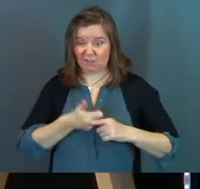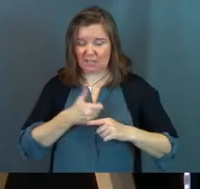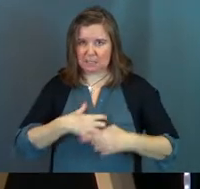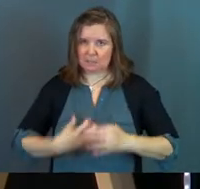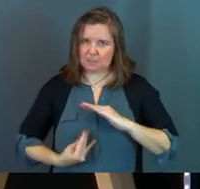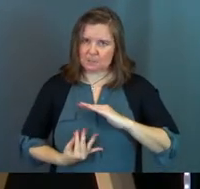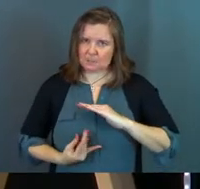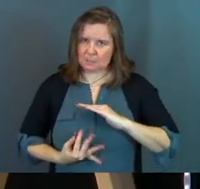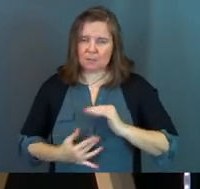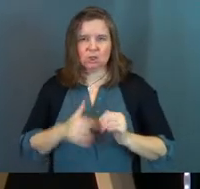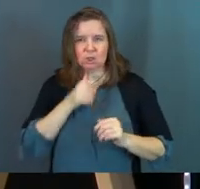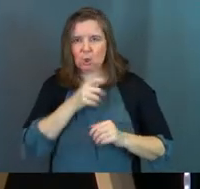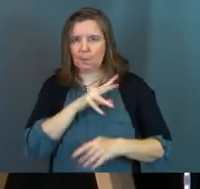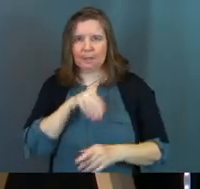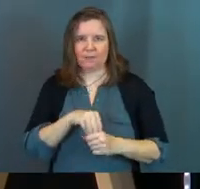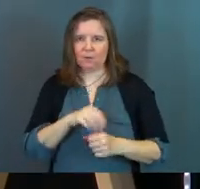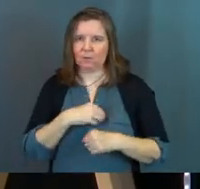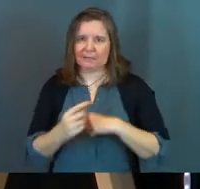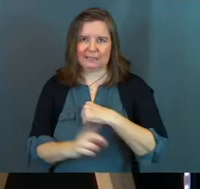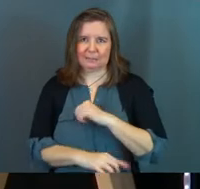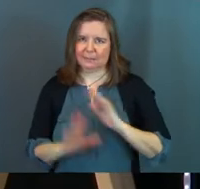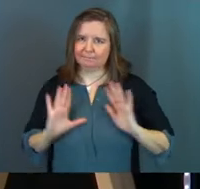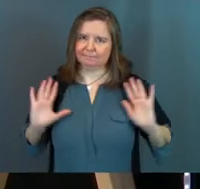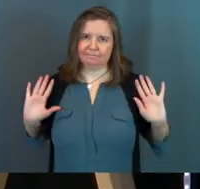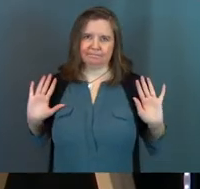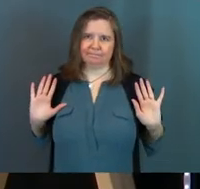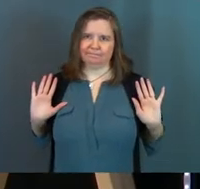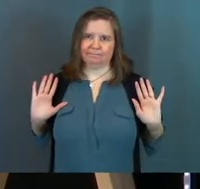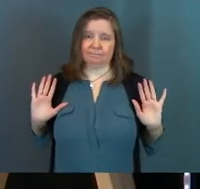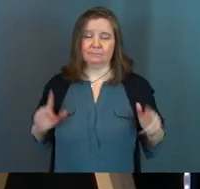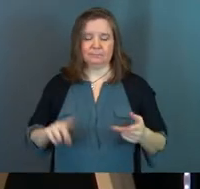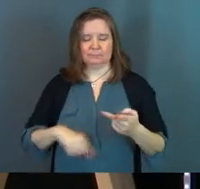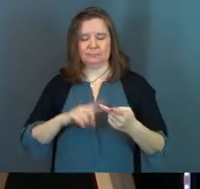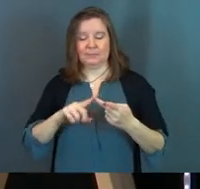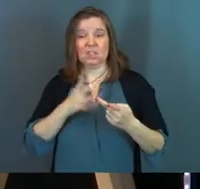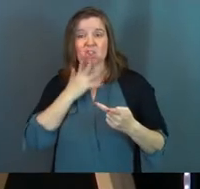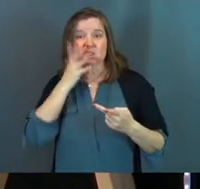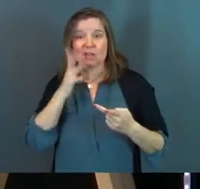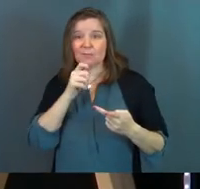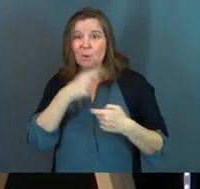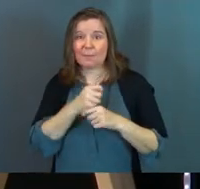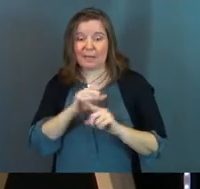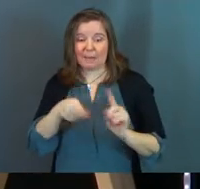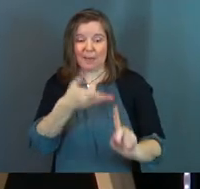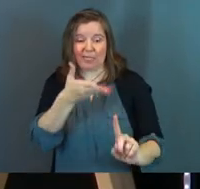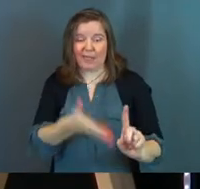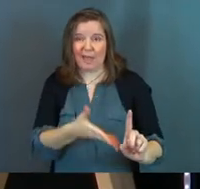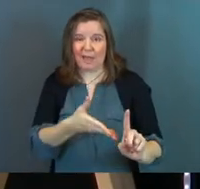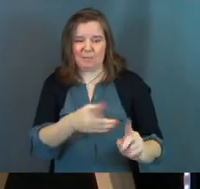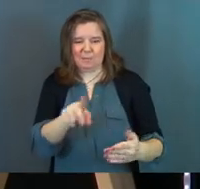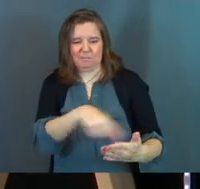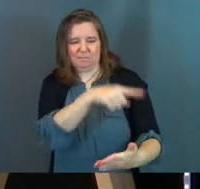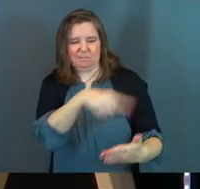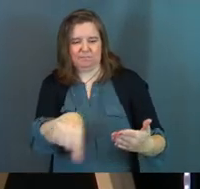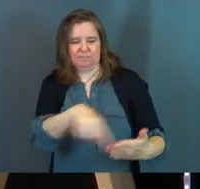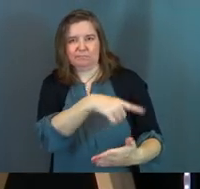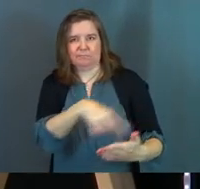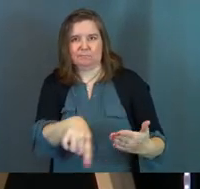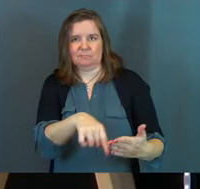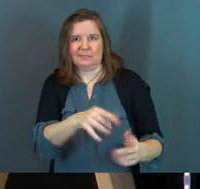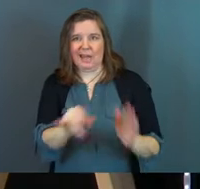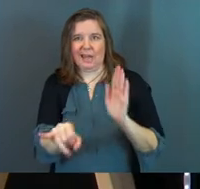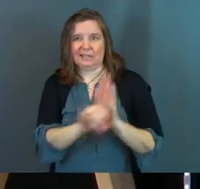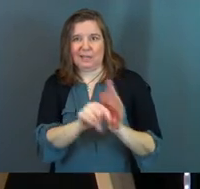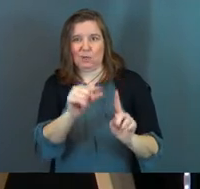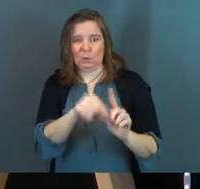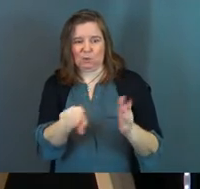angry, don't take part in the discipline. I already said that. Next one is the shame test. Don't make it about them ever. Don't speak identity words to